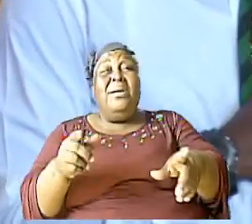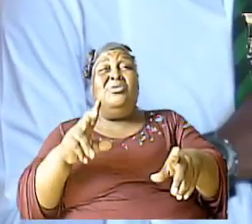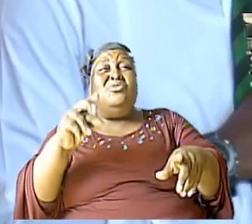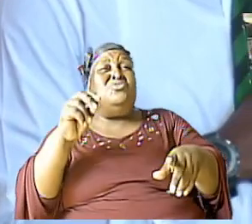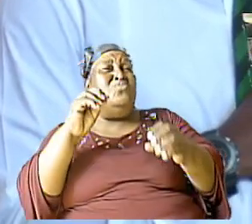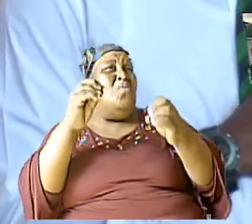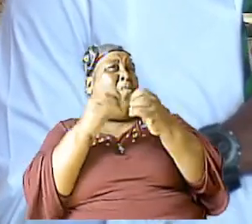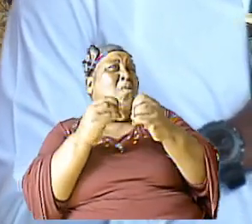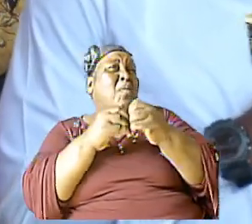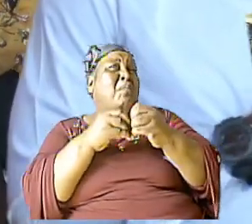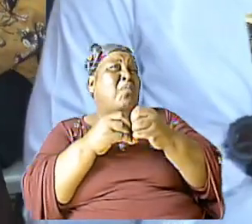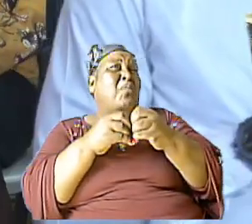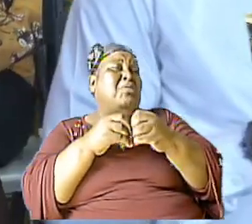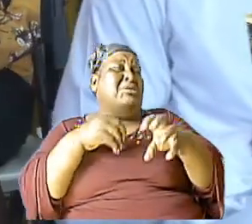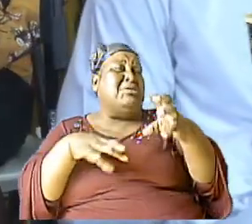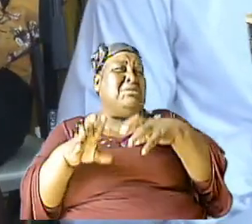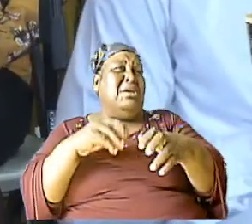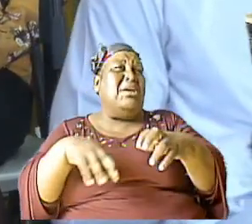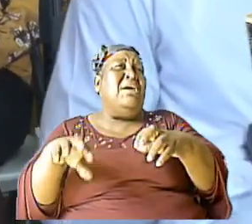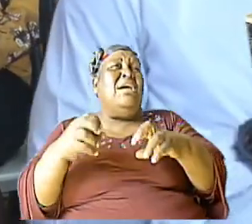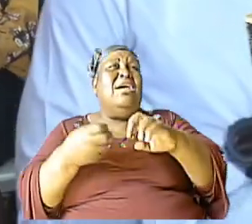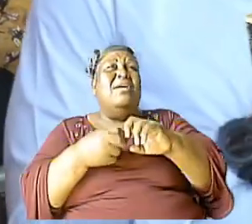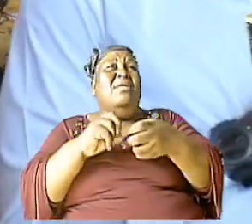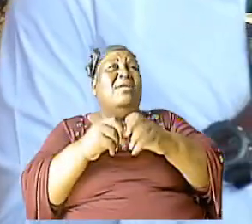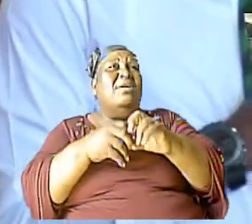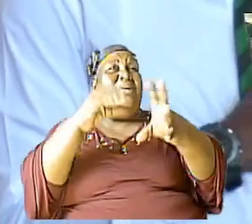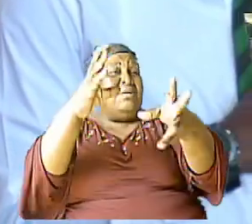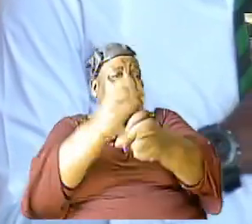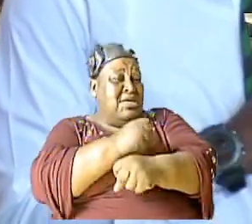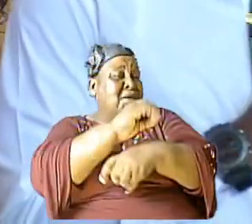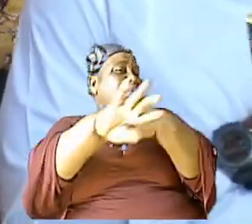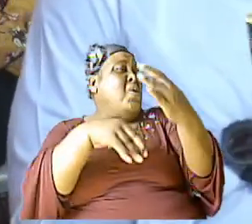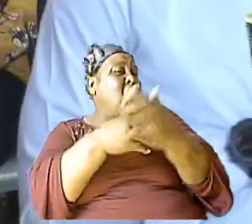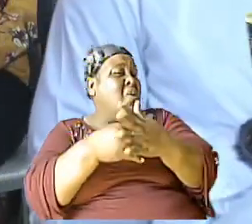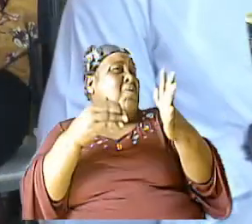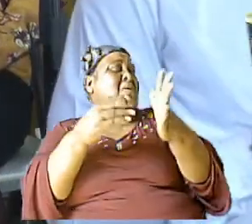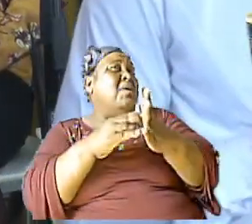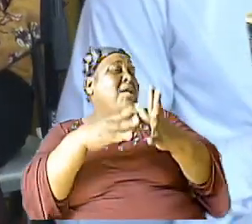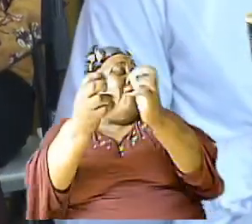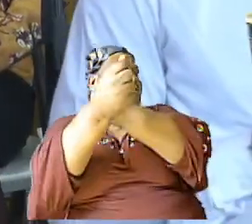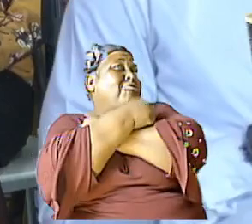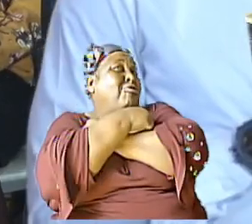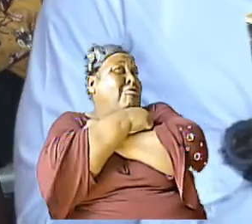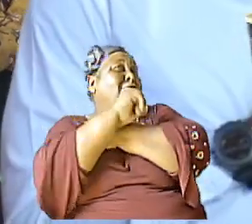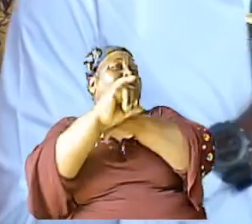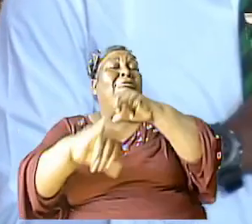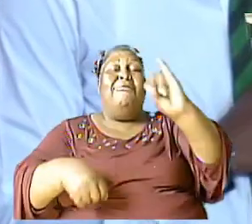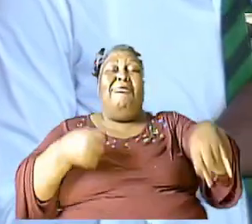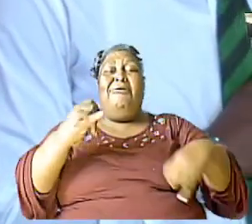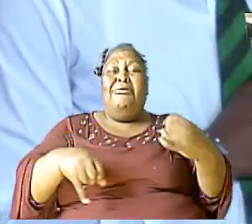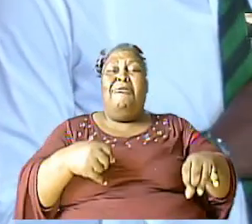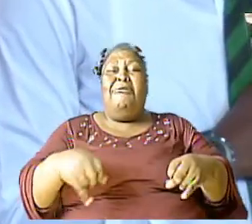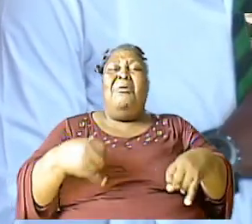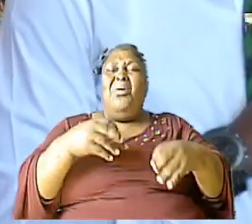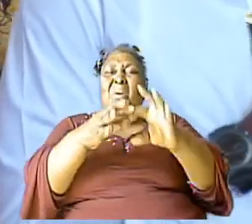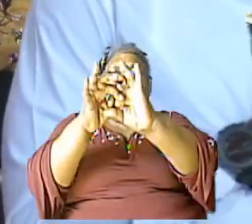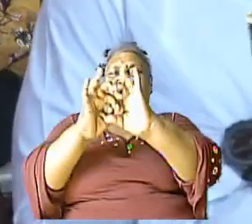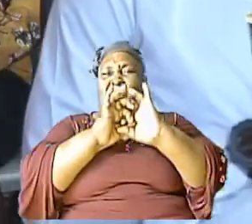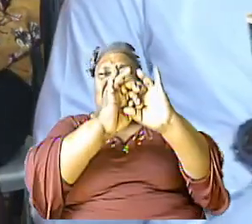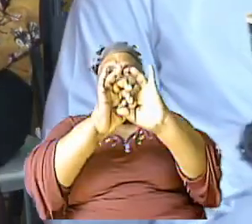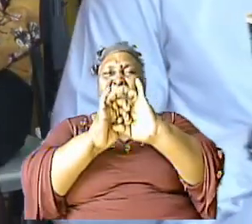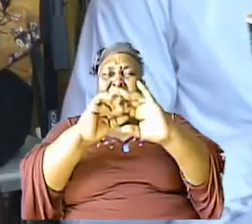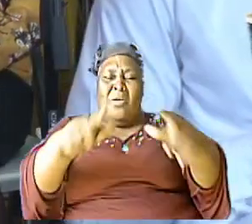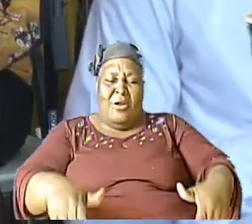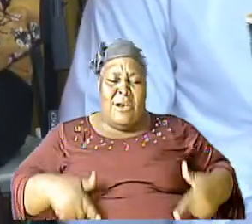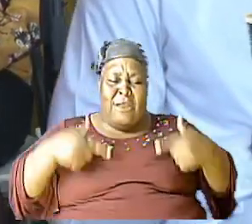longer entertain strife. We are taking it all back. Our love, our joy, our unity, our